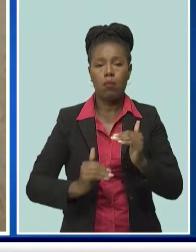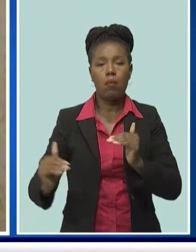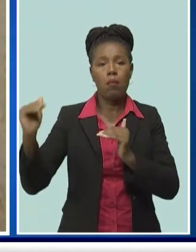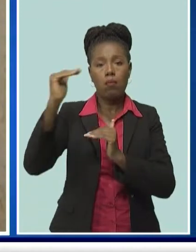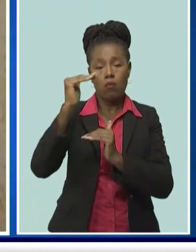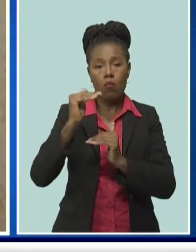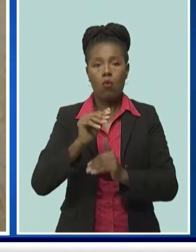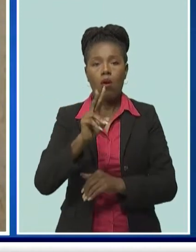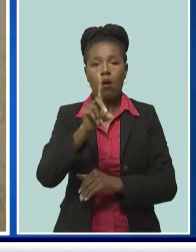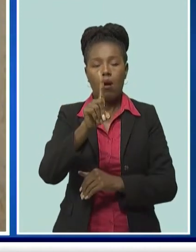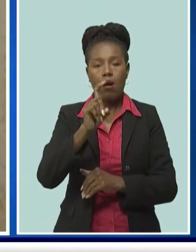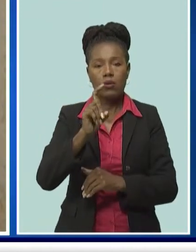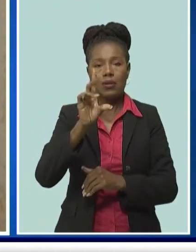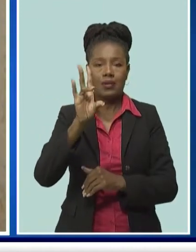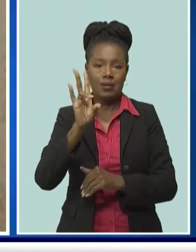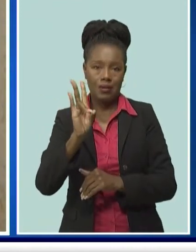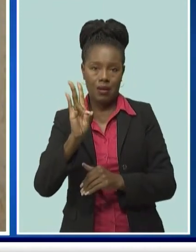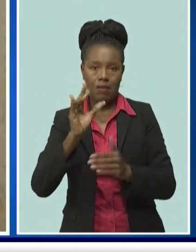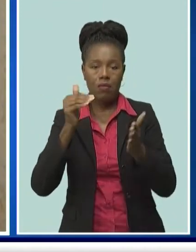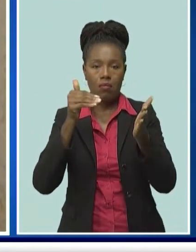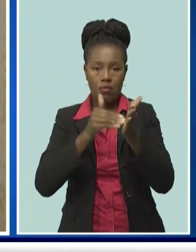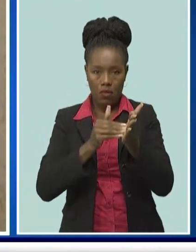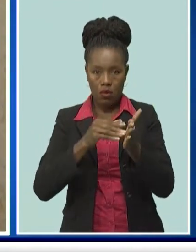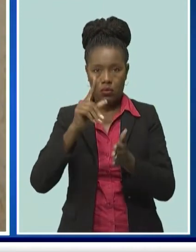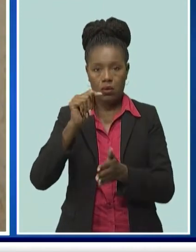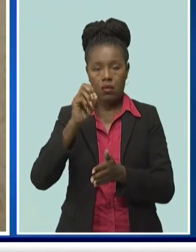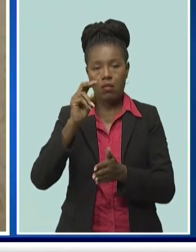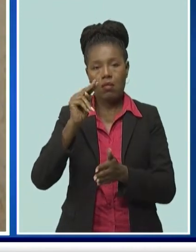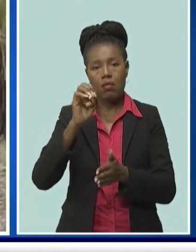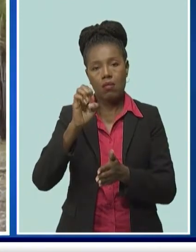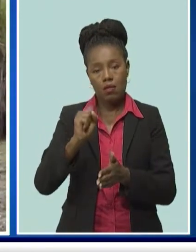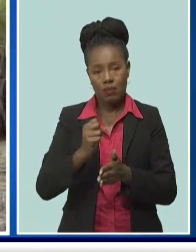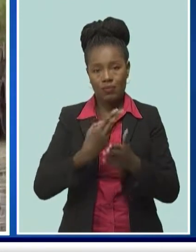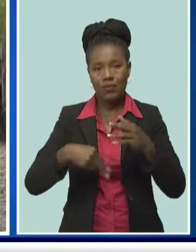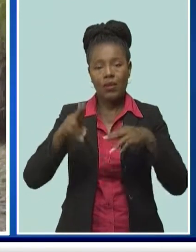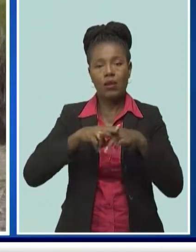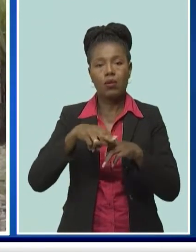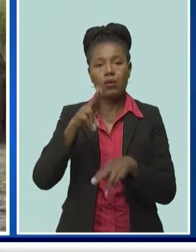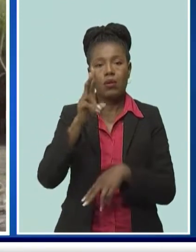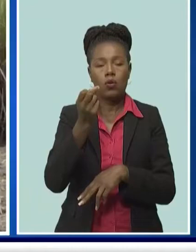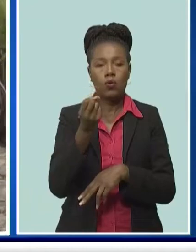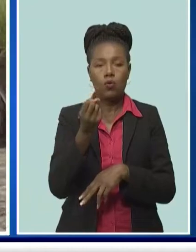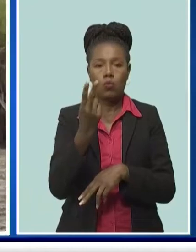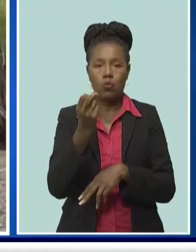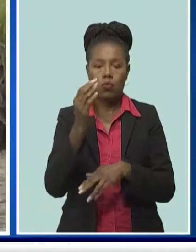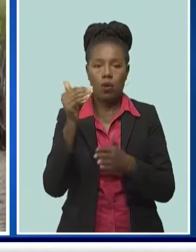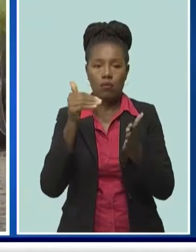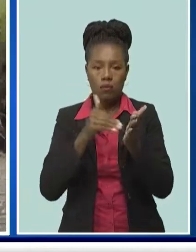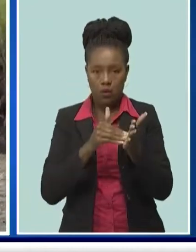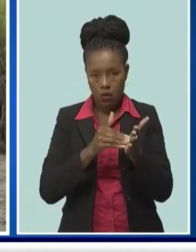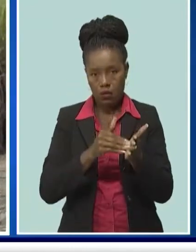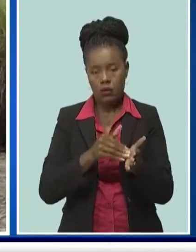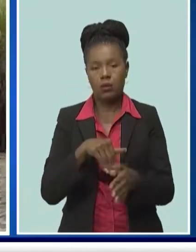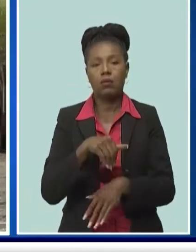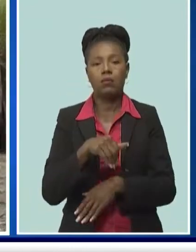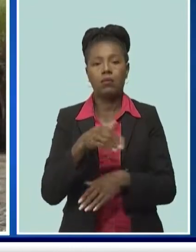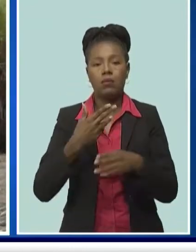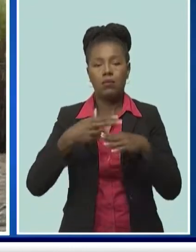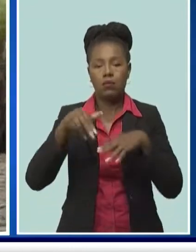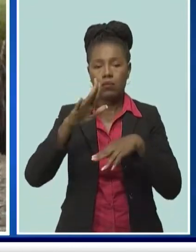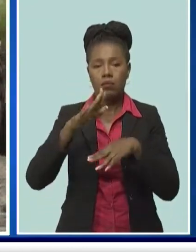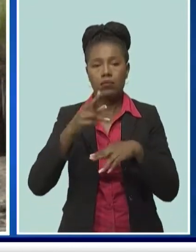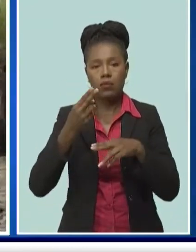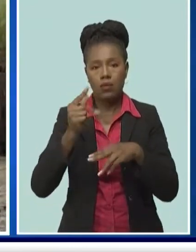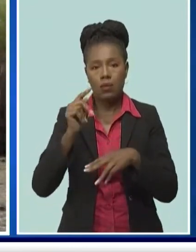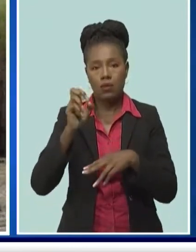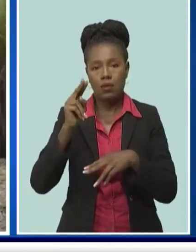107,000 tons of cane this year, which is an increase of 12,558 tons, or 13% increase year